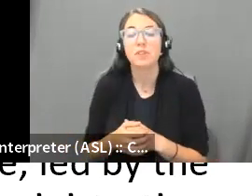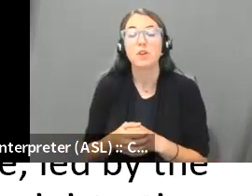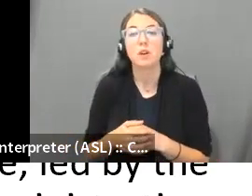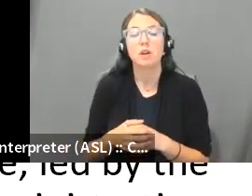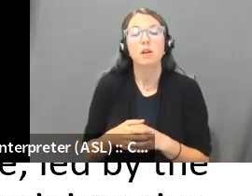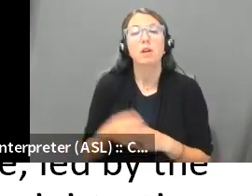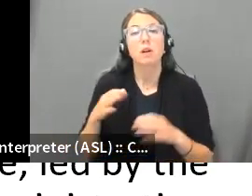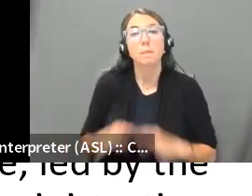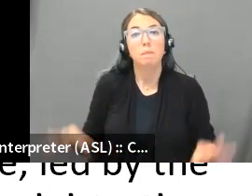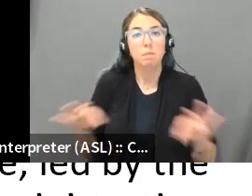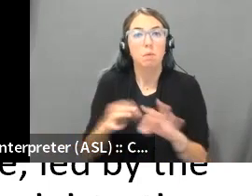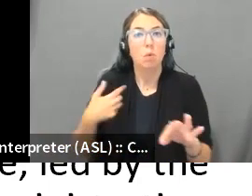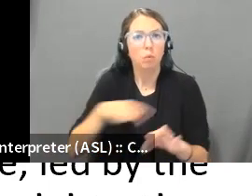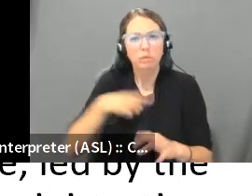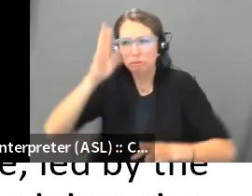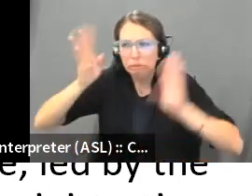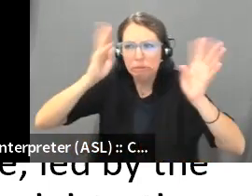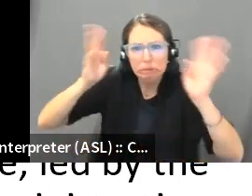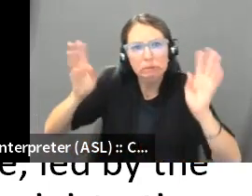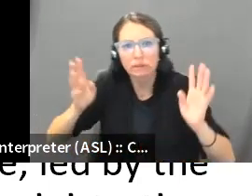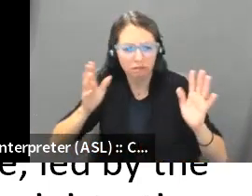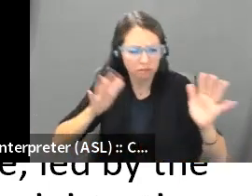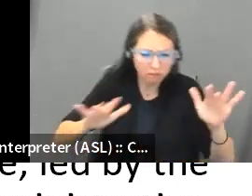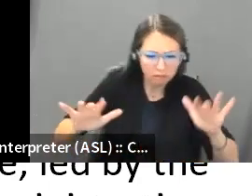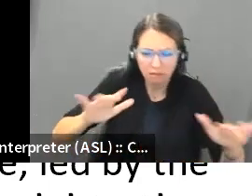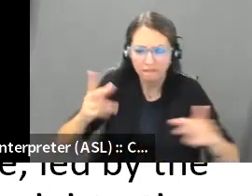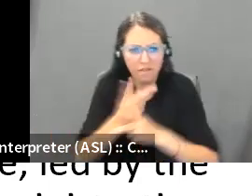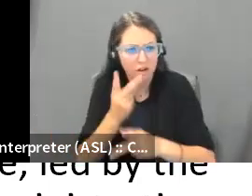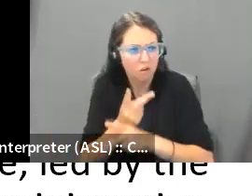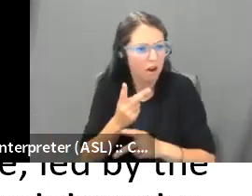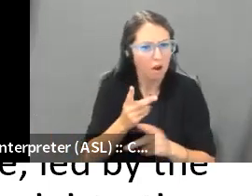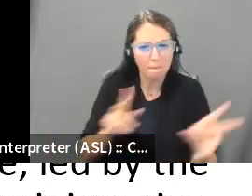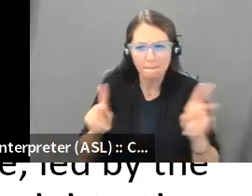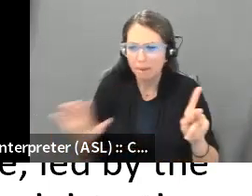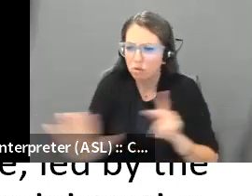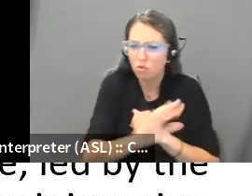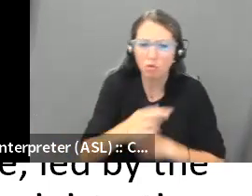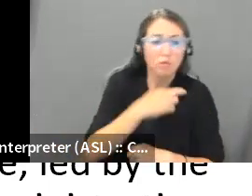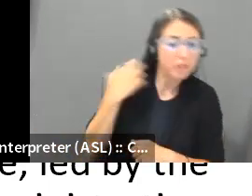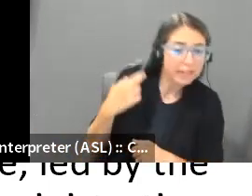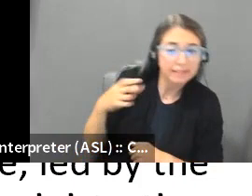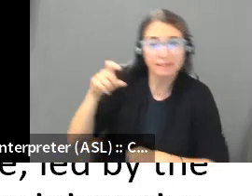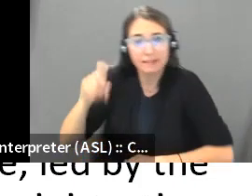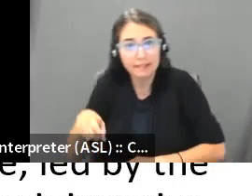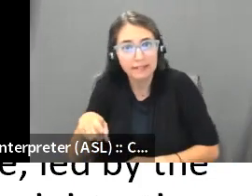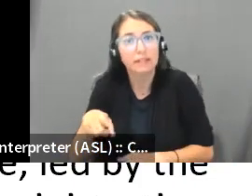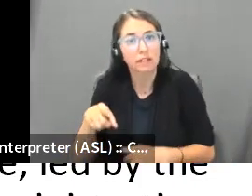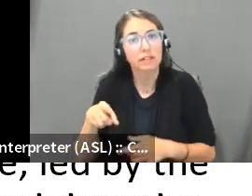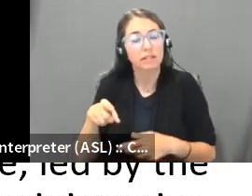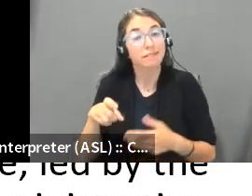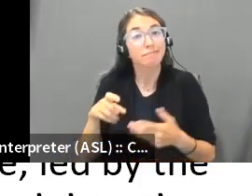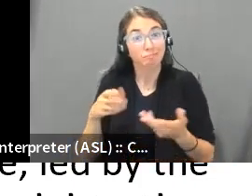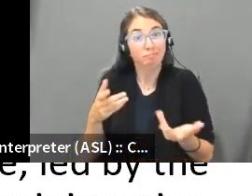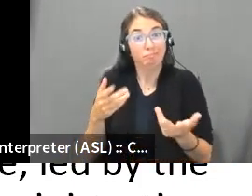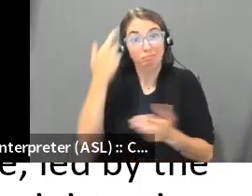can forecast, prepare, and proactively respond to emerging risks and needs, like what a community information exchange is intended to